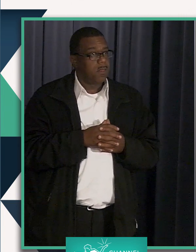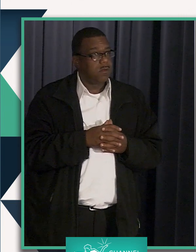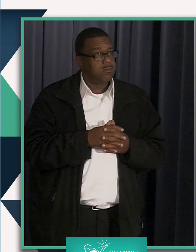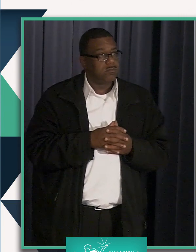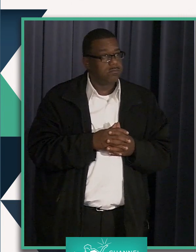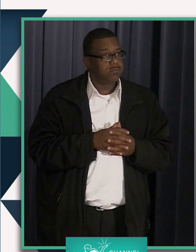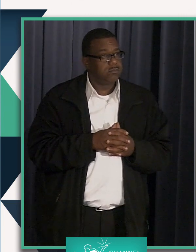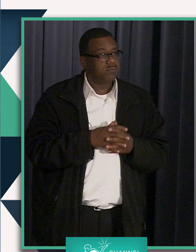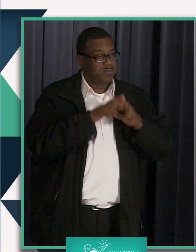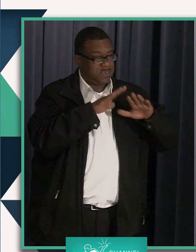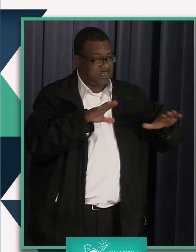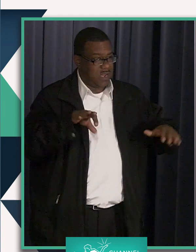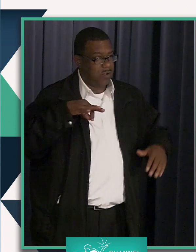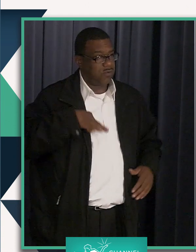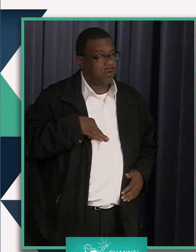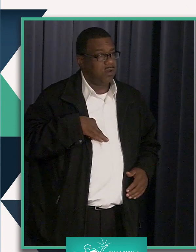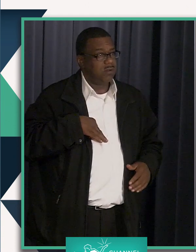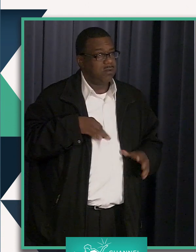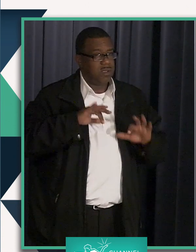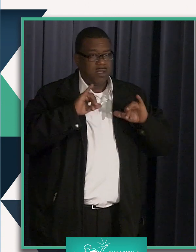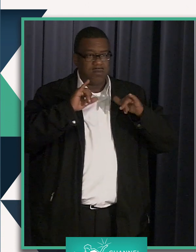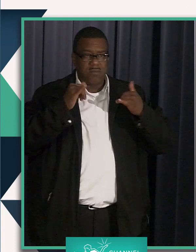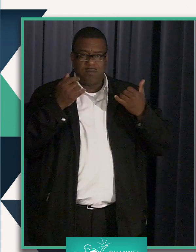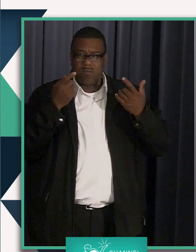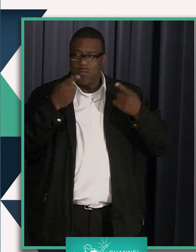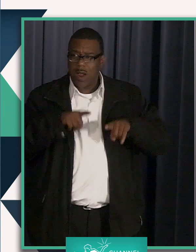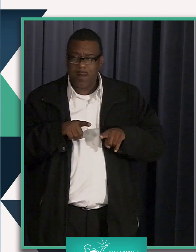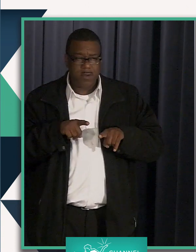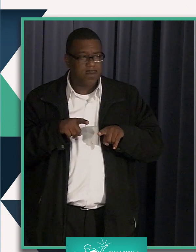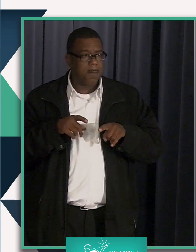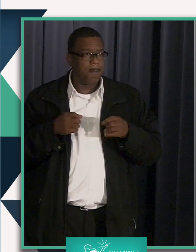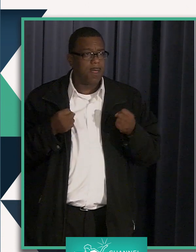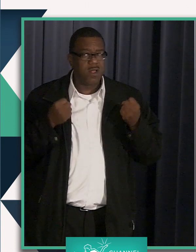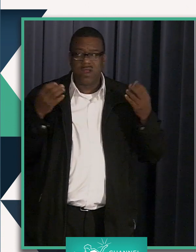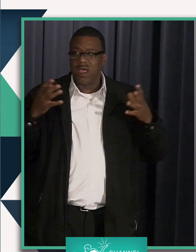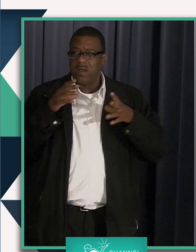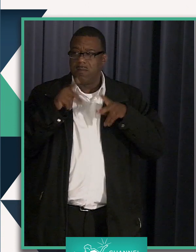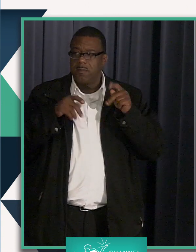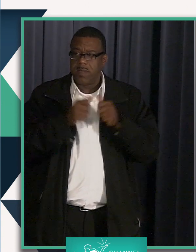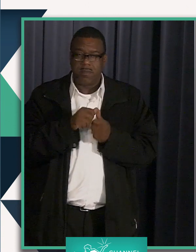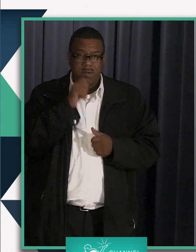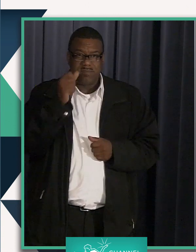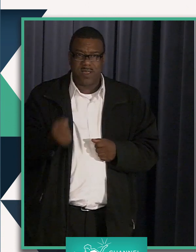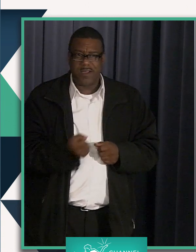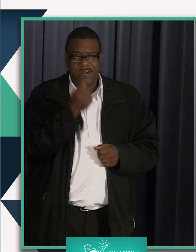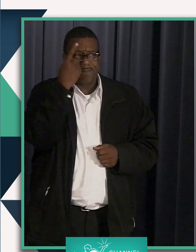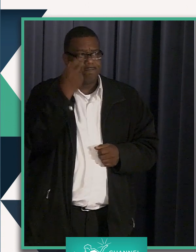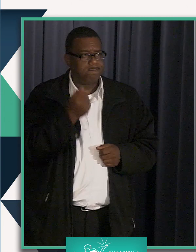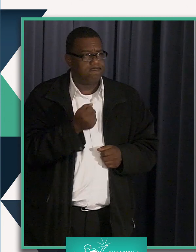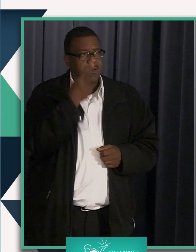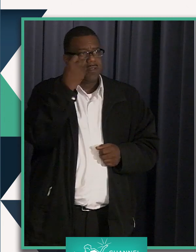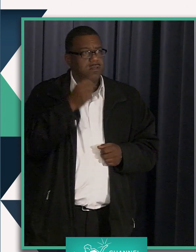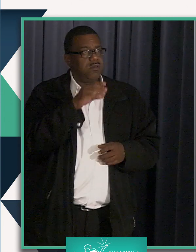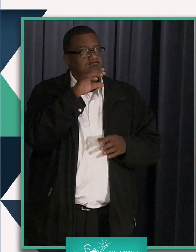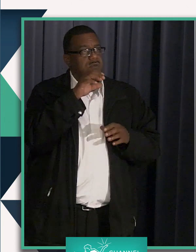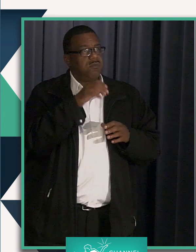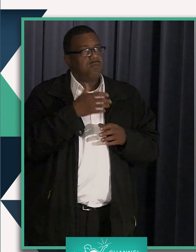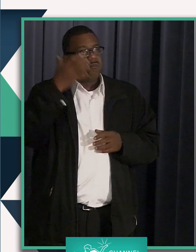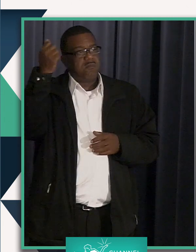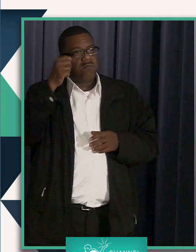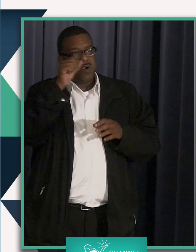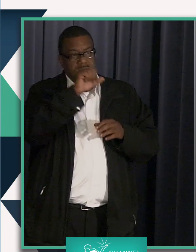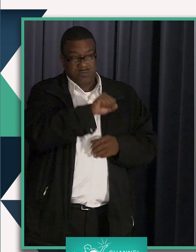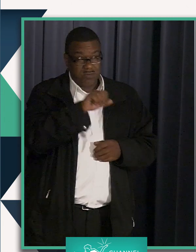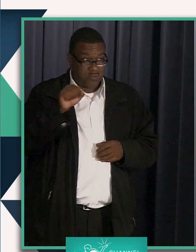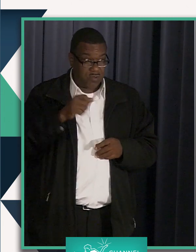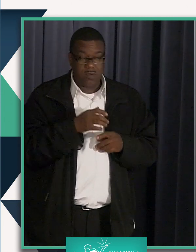the child credit, see how that goes. Because a lot of people are not understanding with Social Security on, and a lot